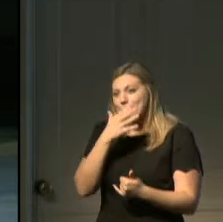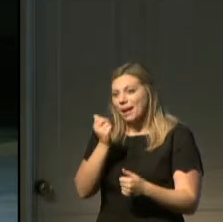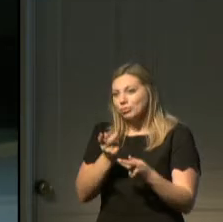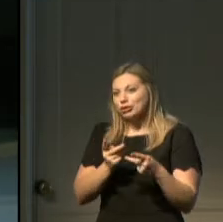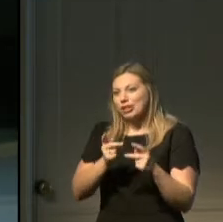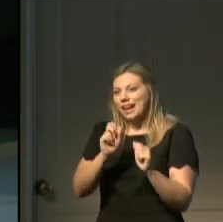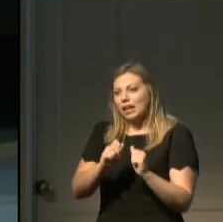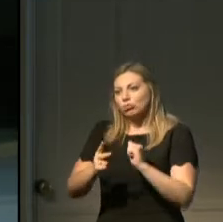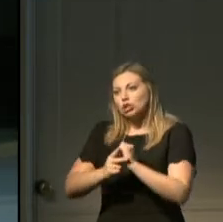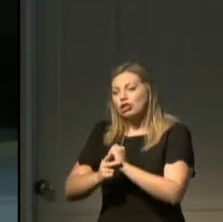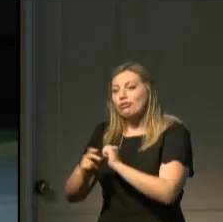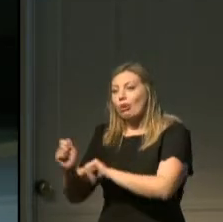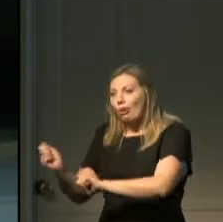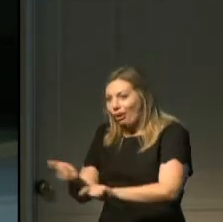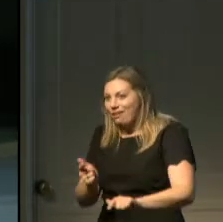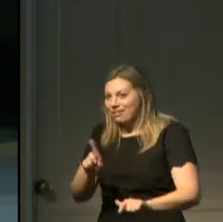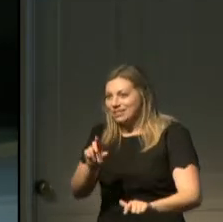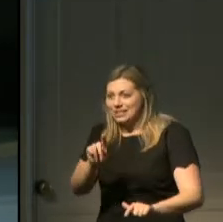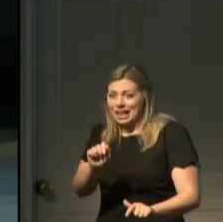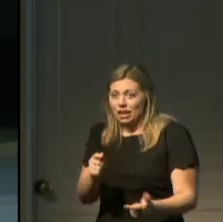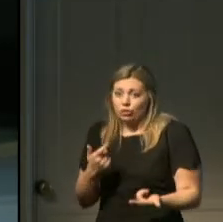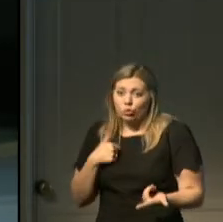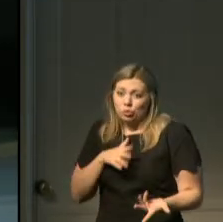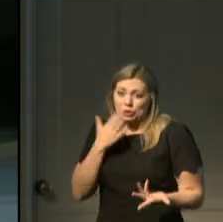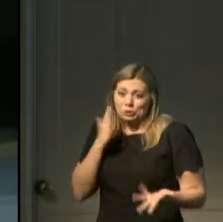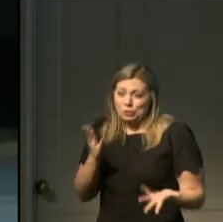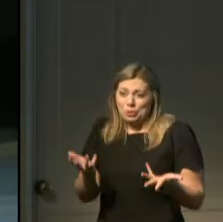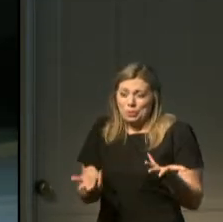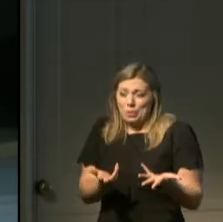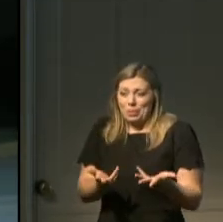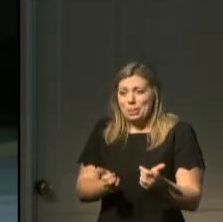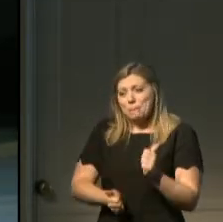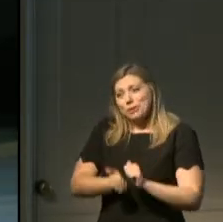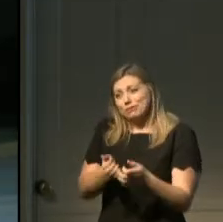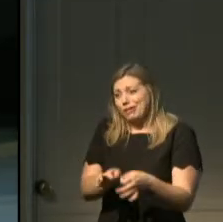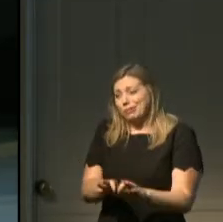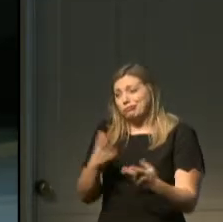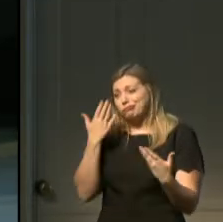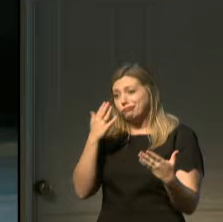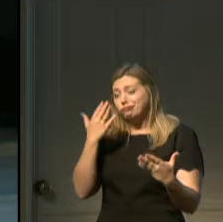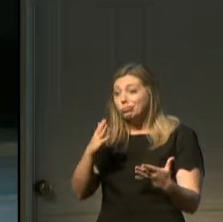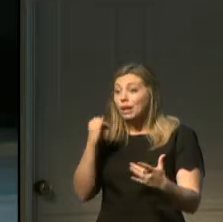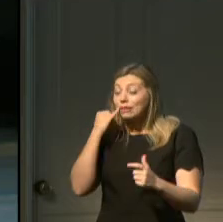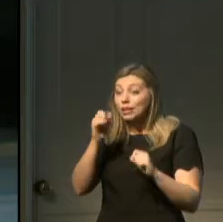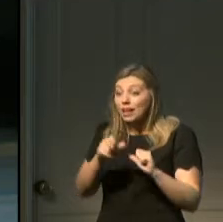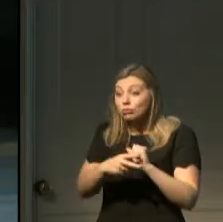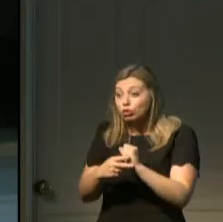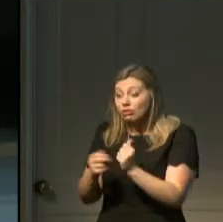of it. And we don't know what the most valuable thing is. So whenever we can preserve all,